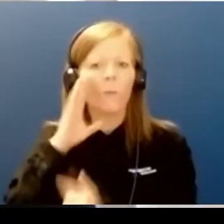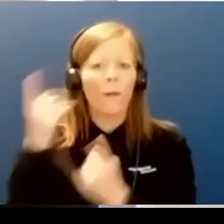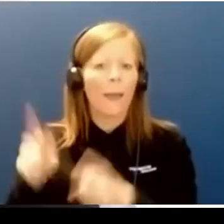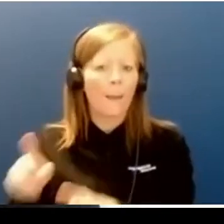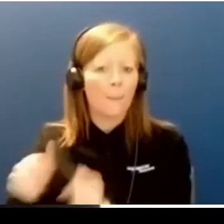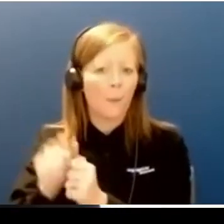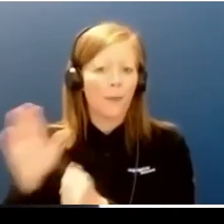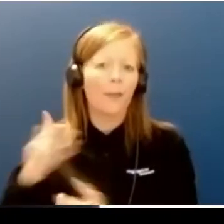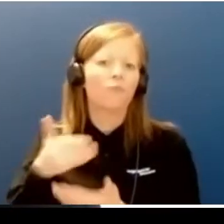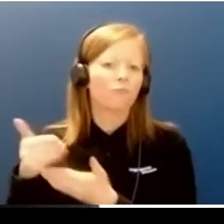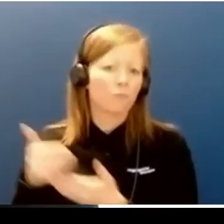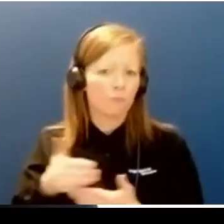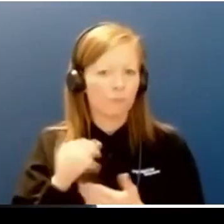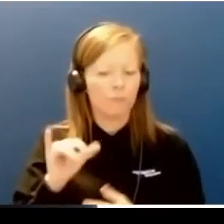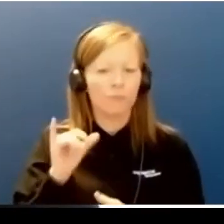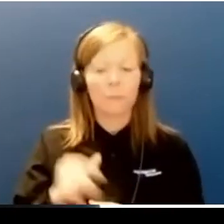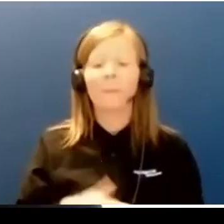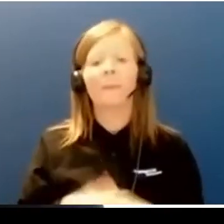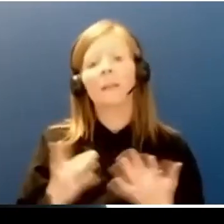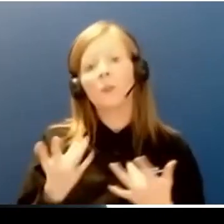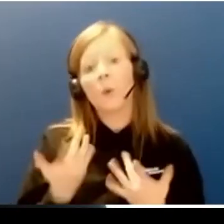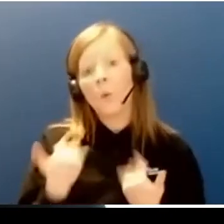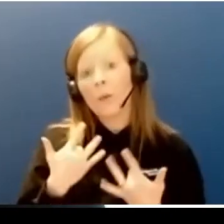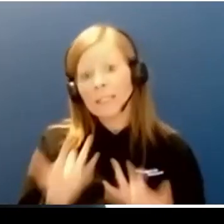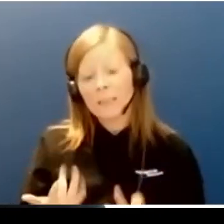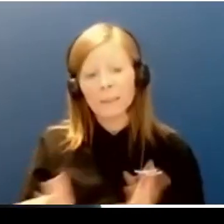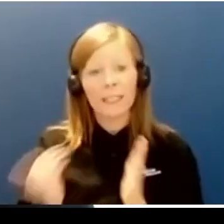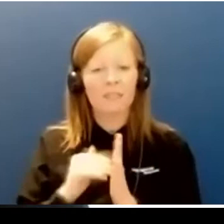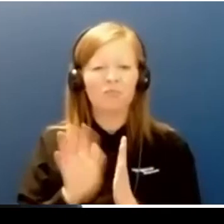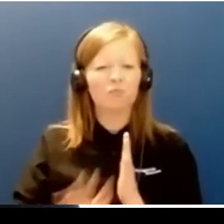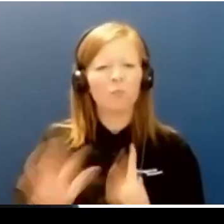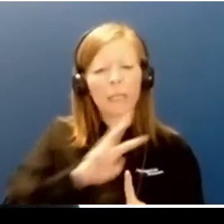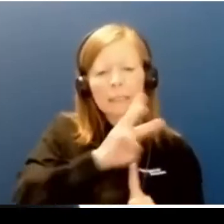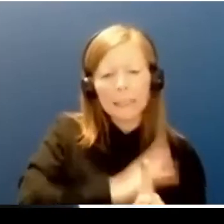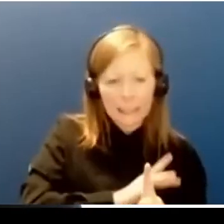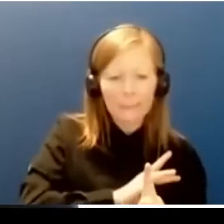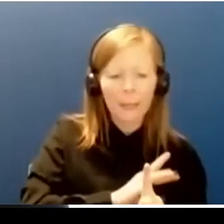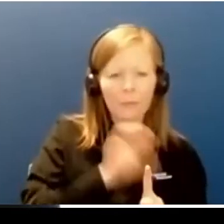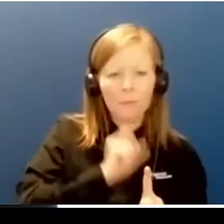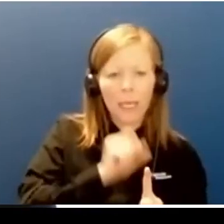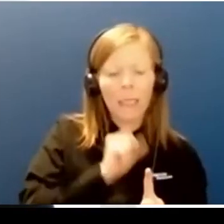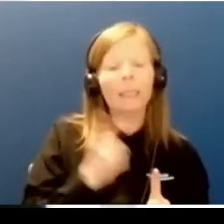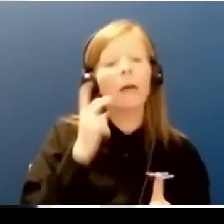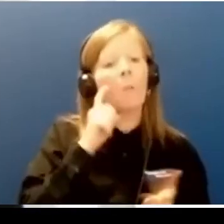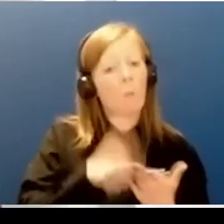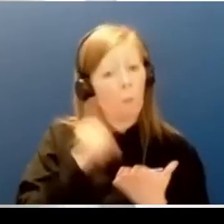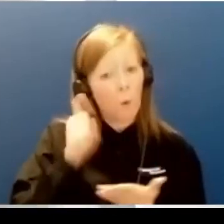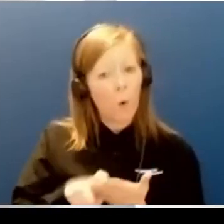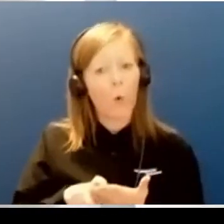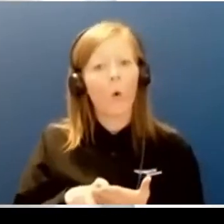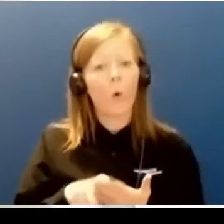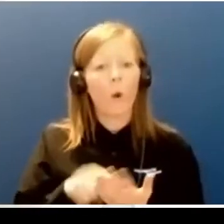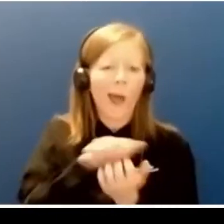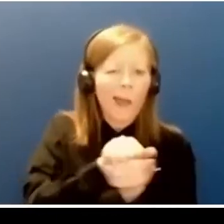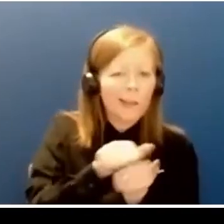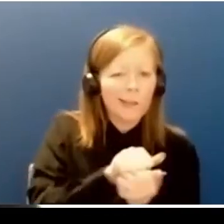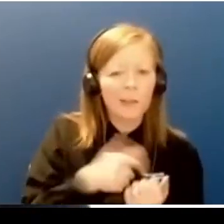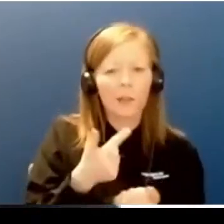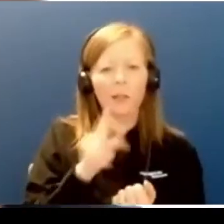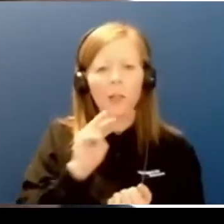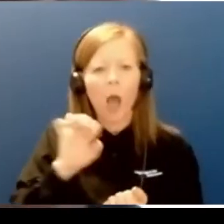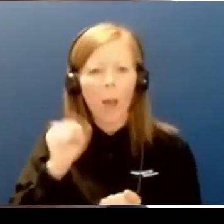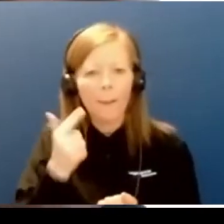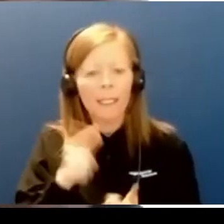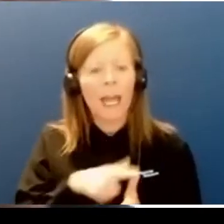So again, usually around the 6 months of age, the baby teeth starts coming in the mouth, and by 3 years of